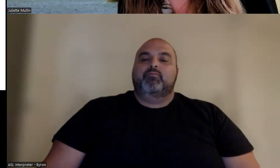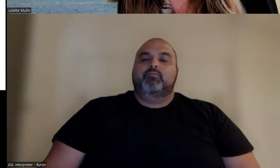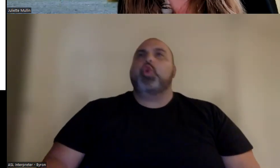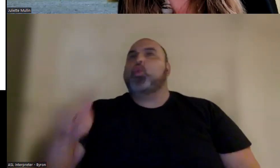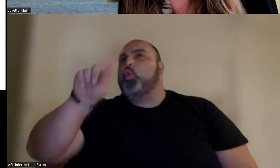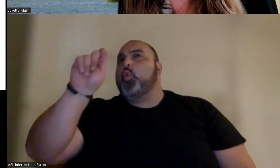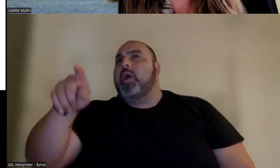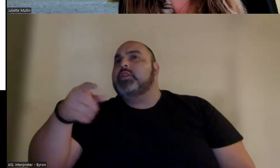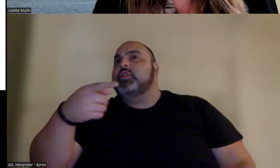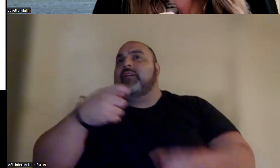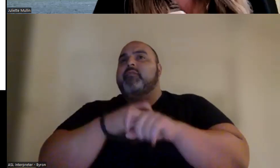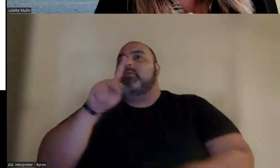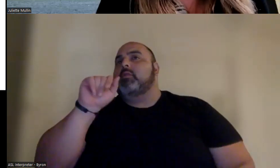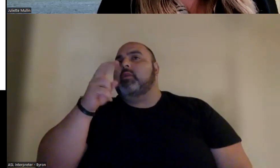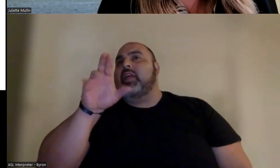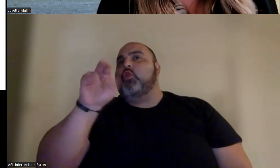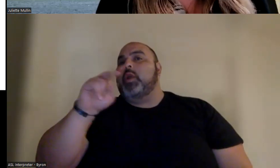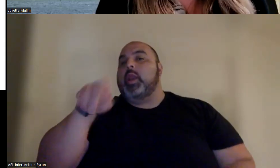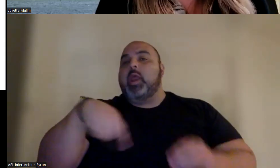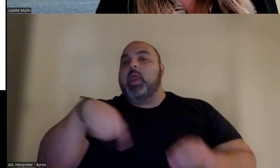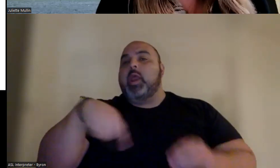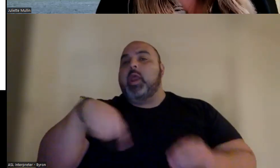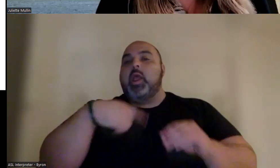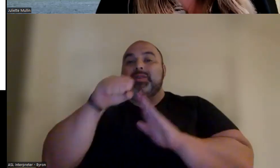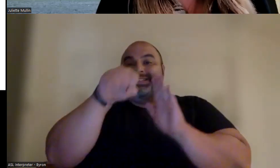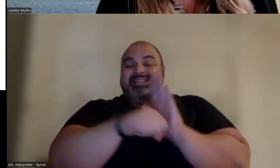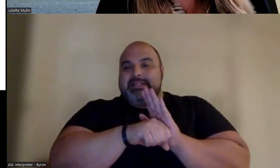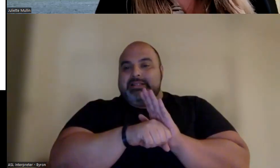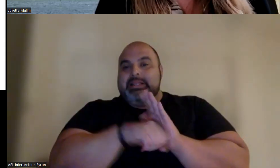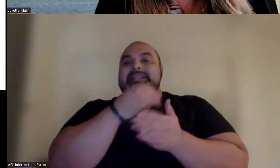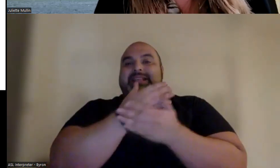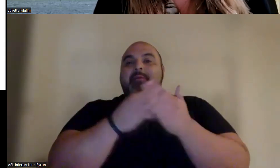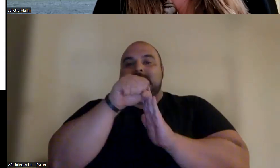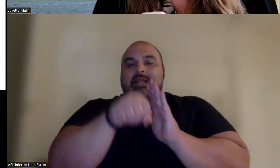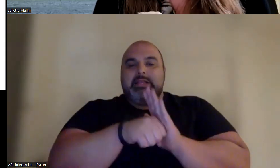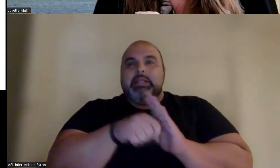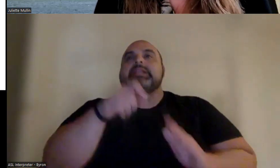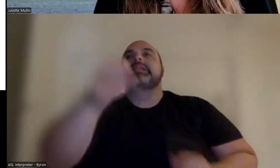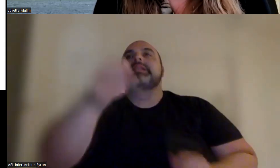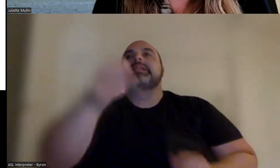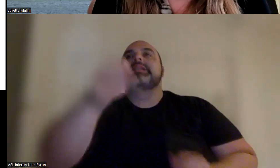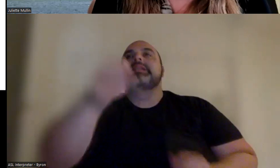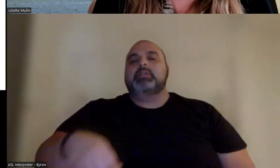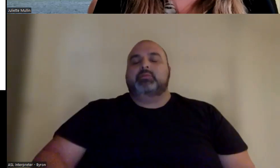from Catherine Blakemore in the chat about whether some states have both provisions. Yes, some states do both.